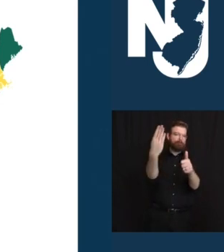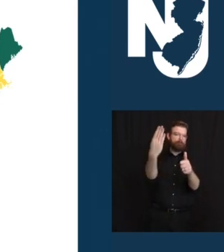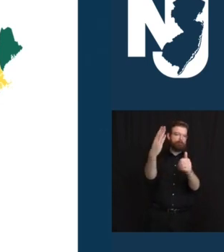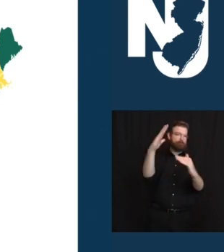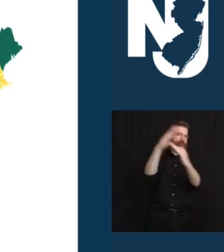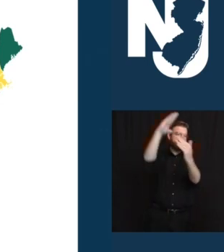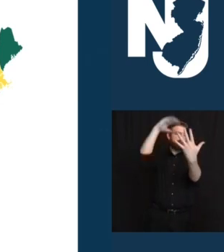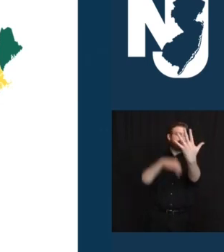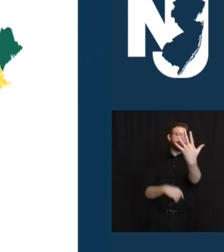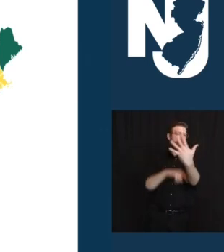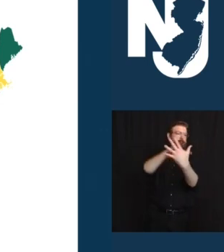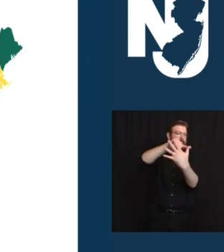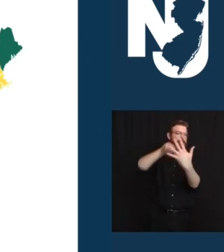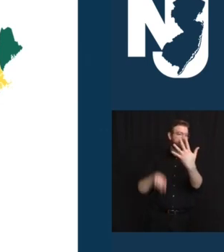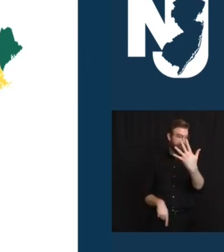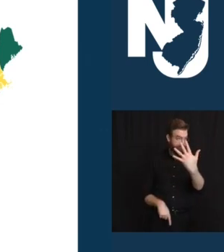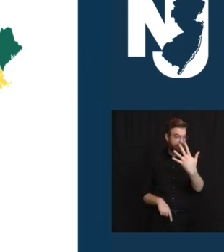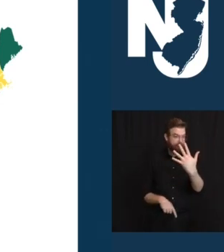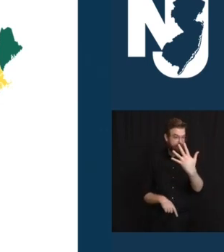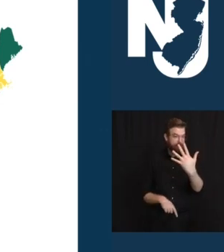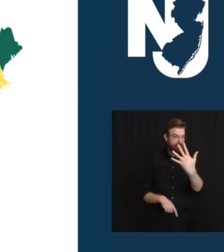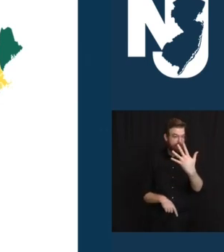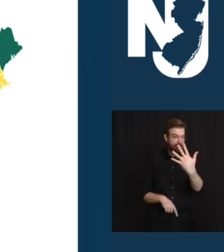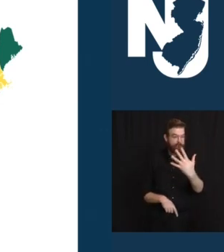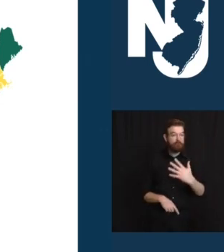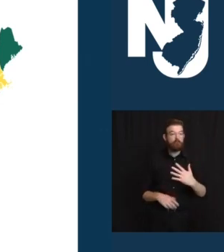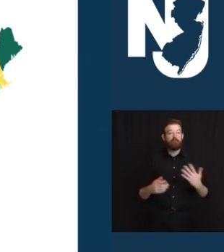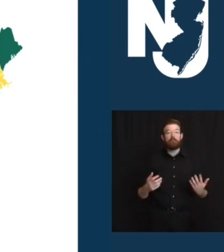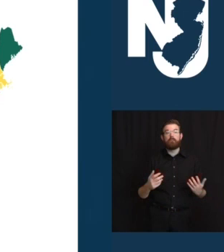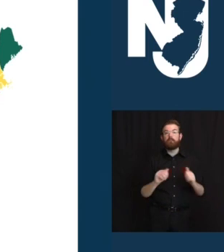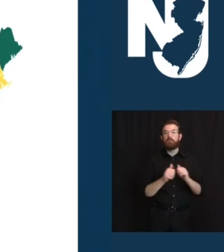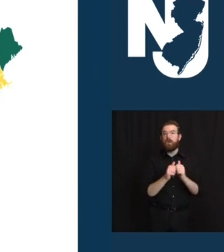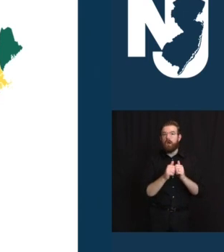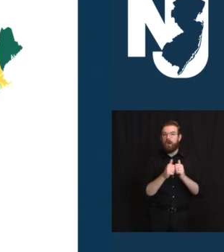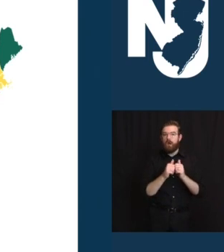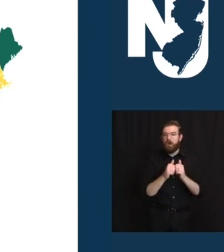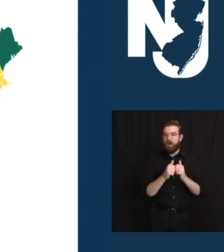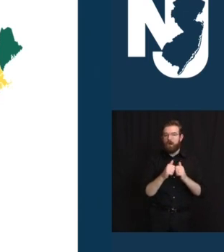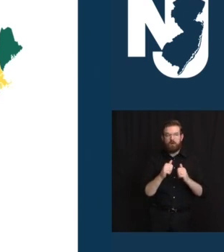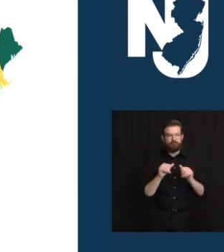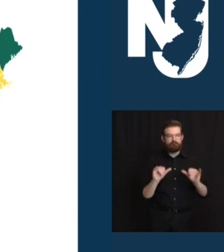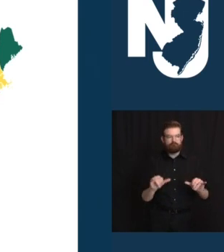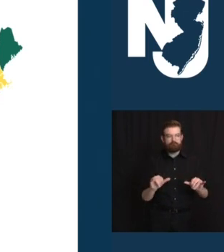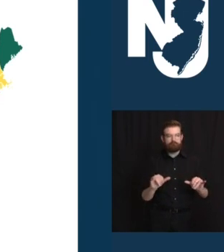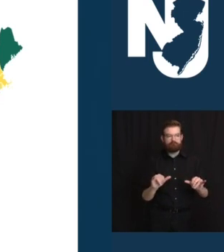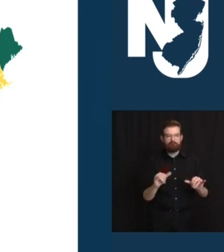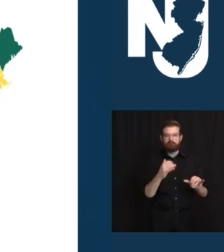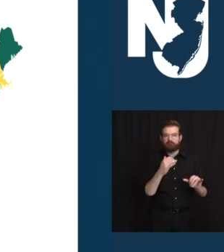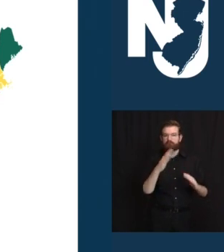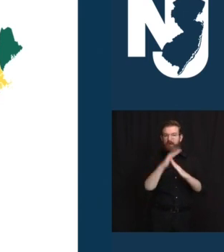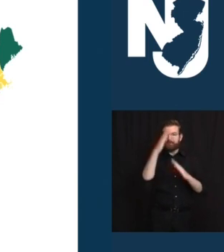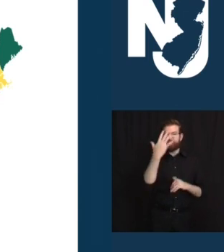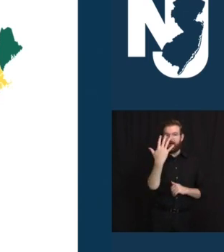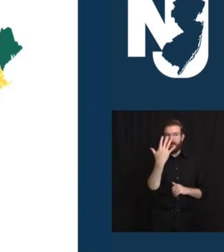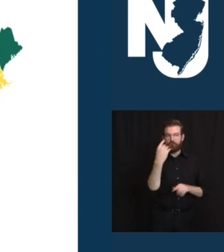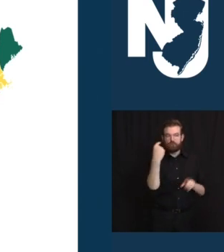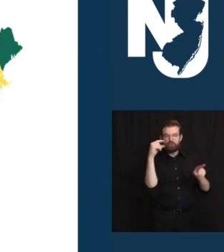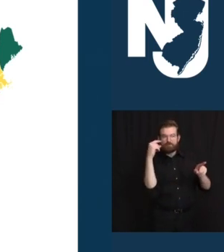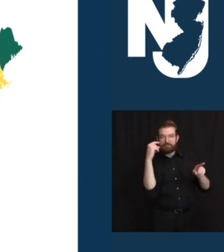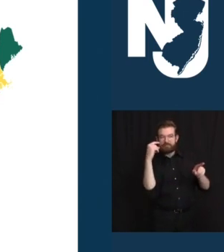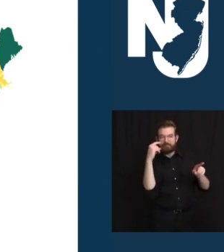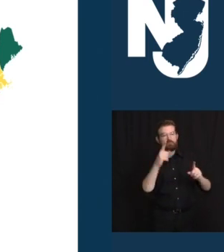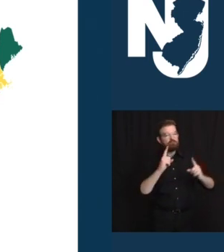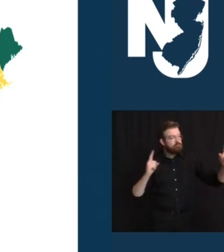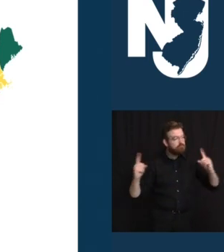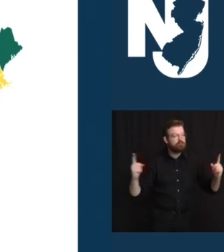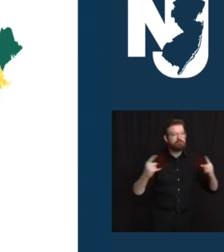coronavirus. The only way we stay in the green is by continuing to do all we have done over the past few months. This is no time to